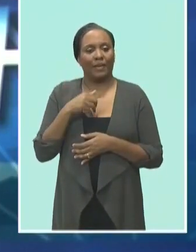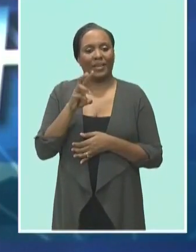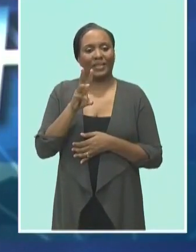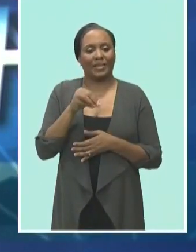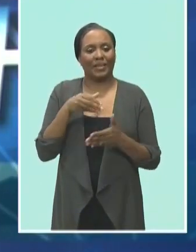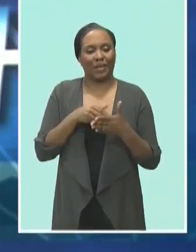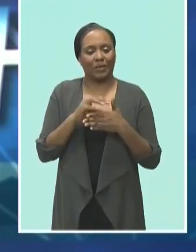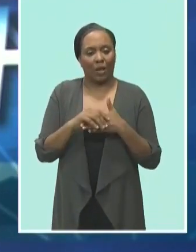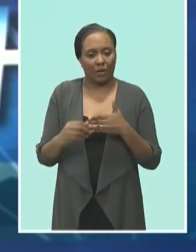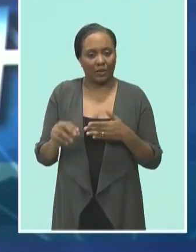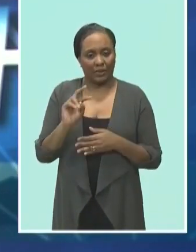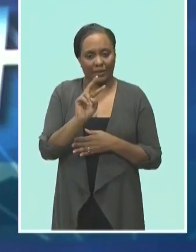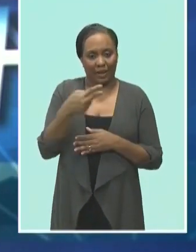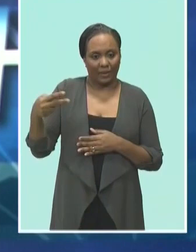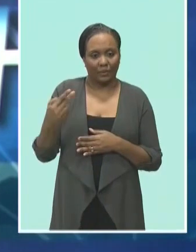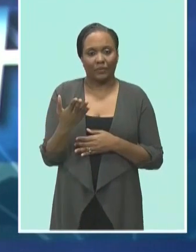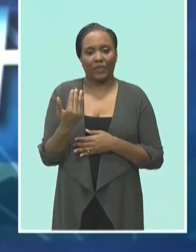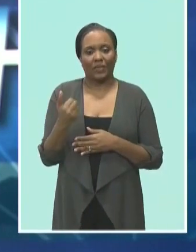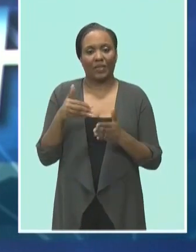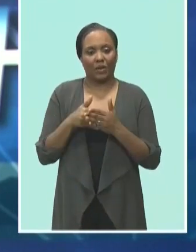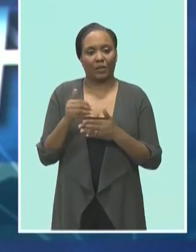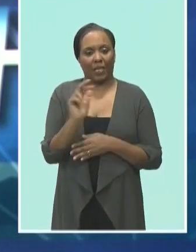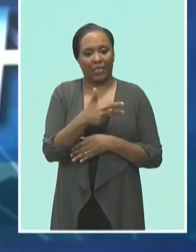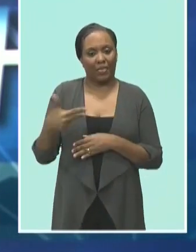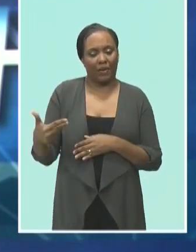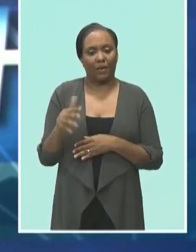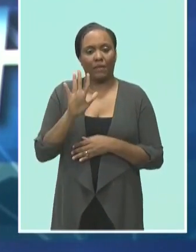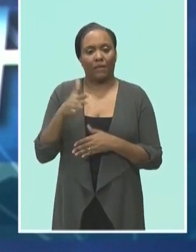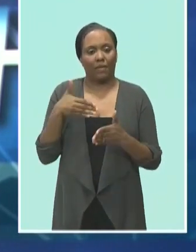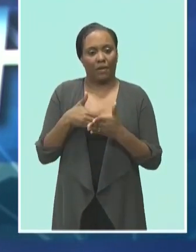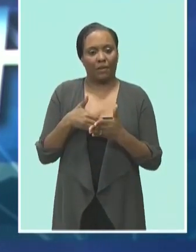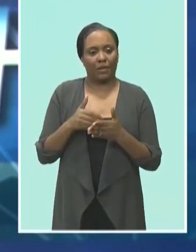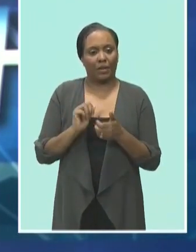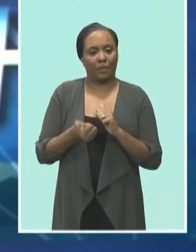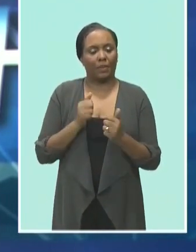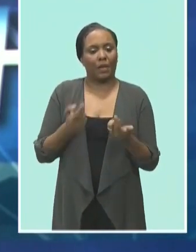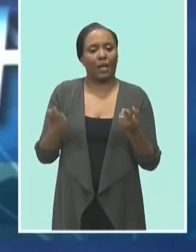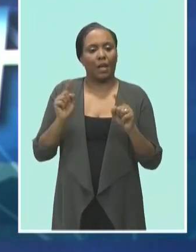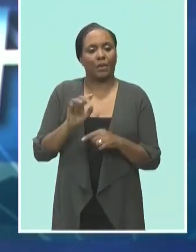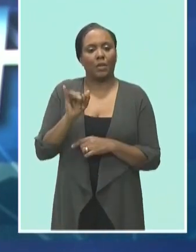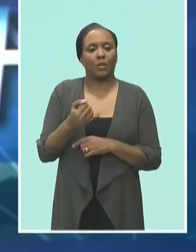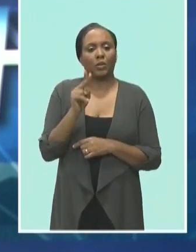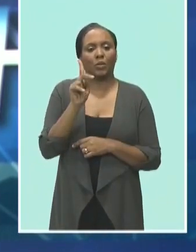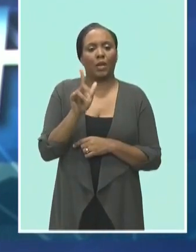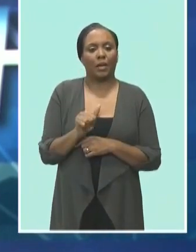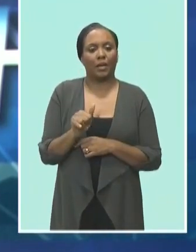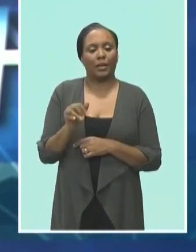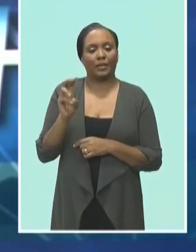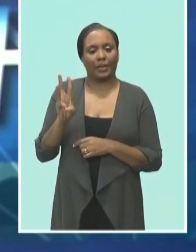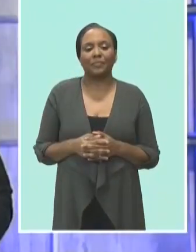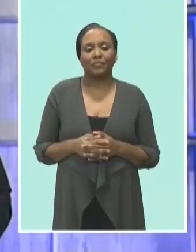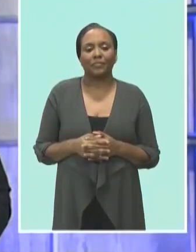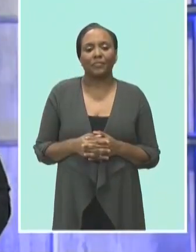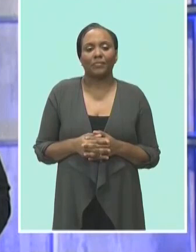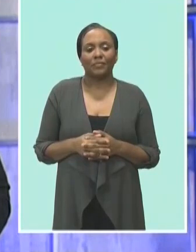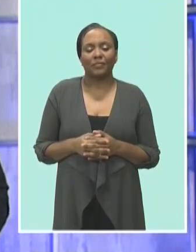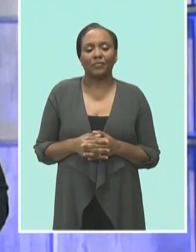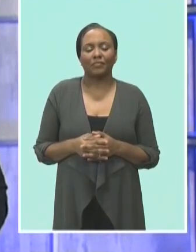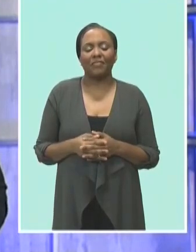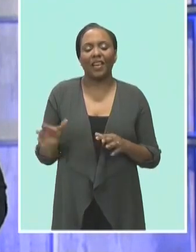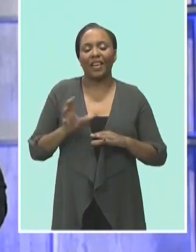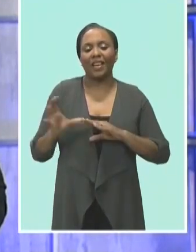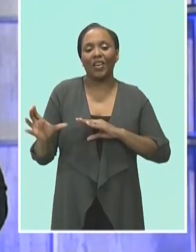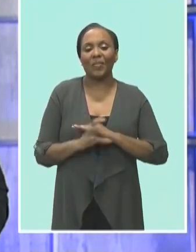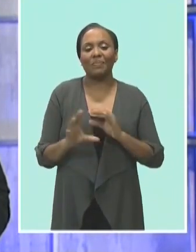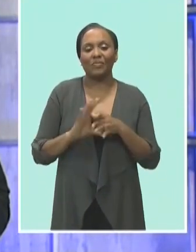receive $15,000 and third place $5,000. The competition takes place on July 6th at Pirates Cove. Checking